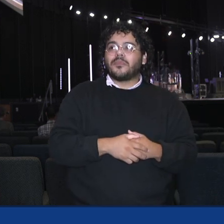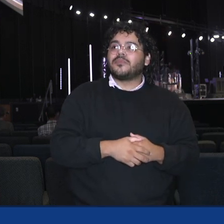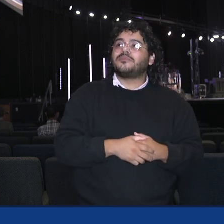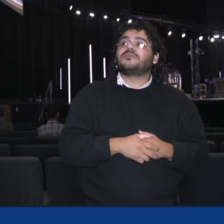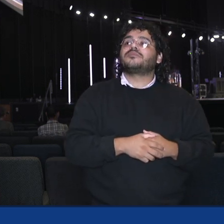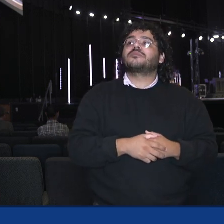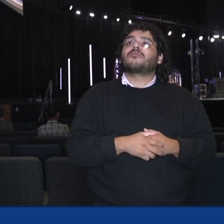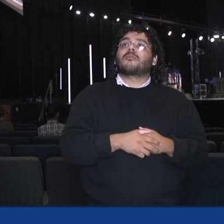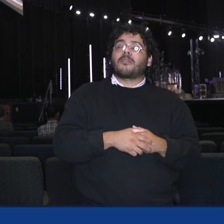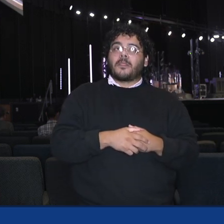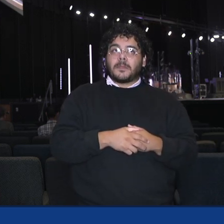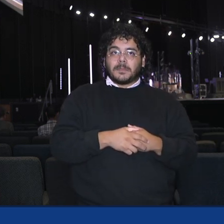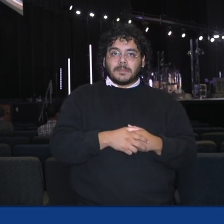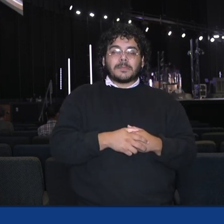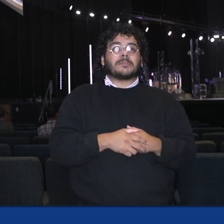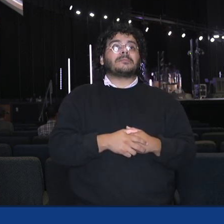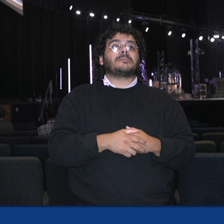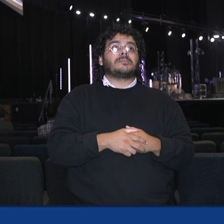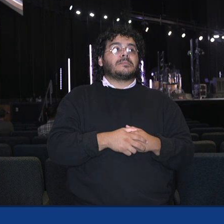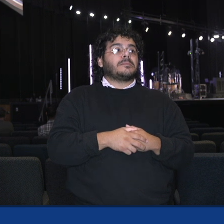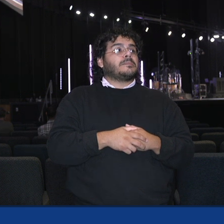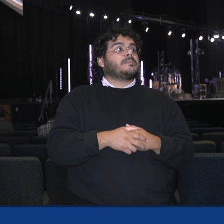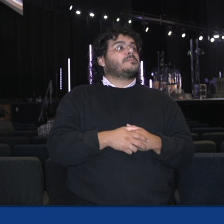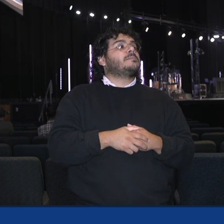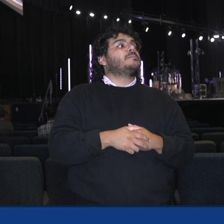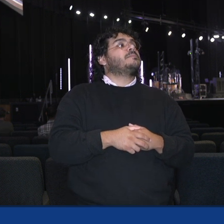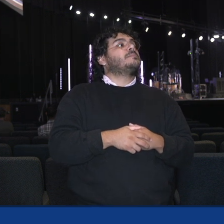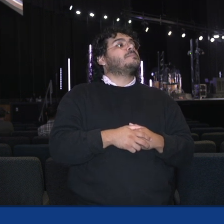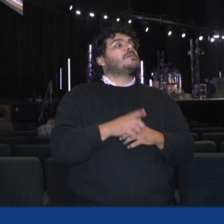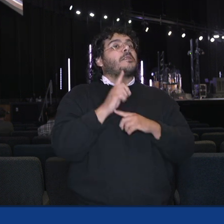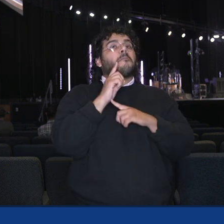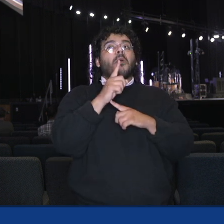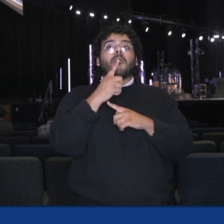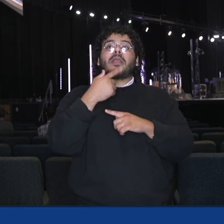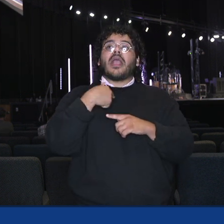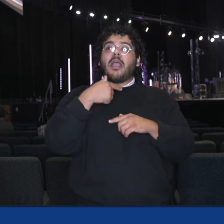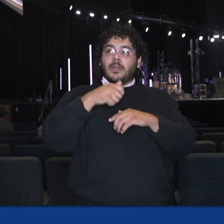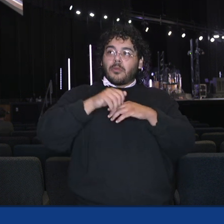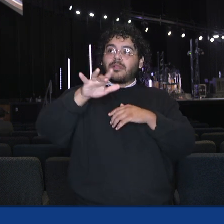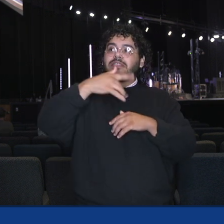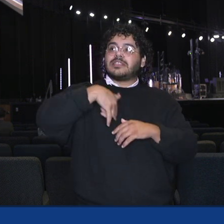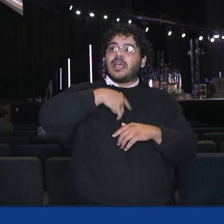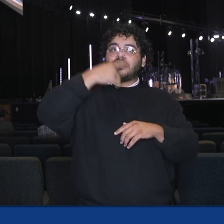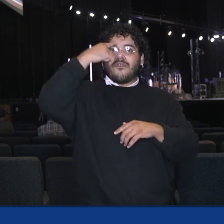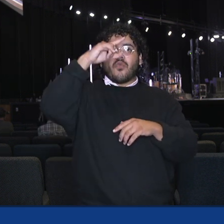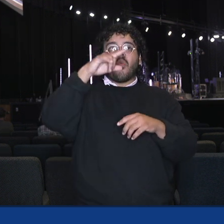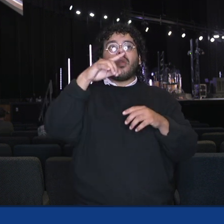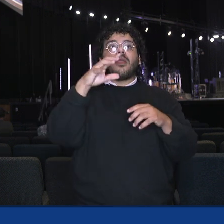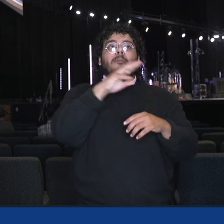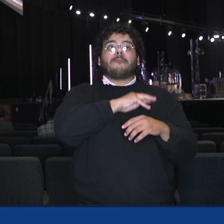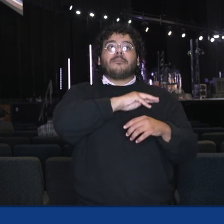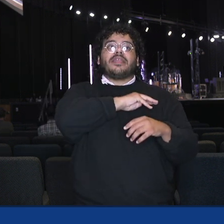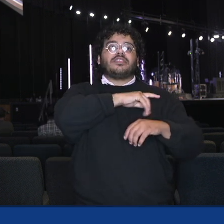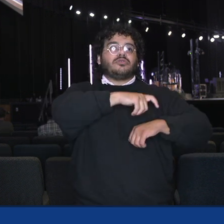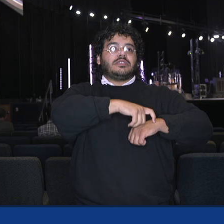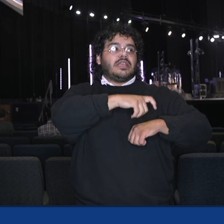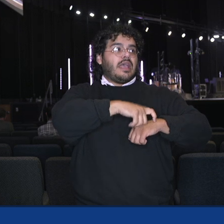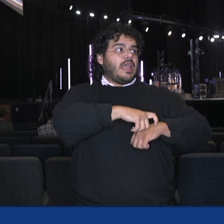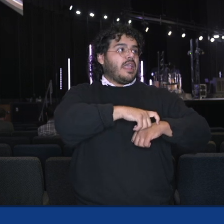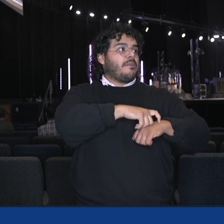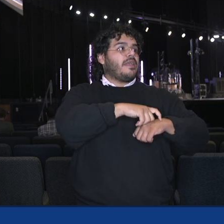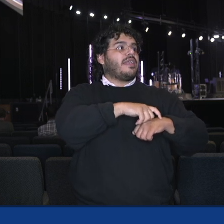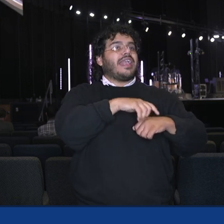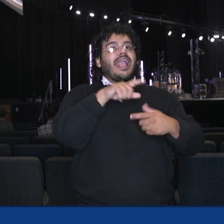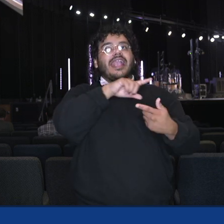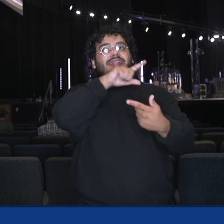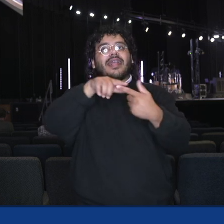Now, in just a moment, I'm going to release us to ministry time, and in just a moment, campuses, I'll release you, not